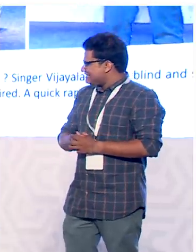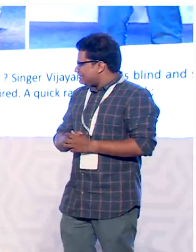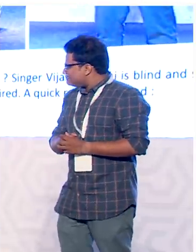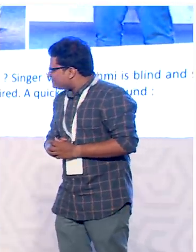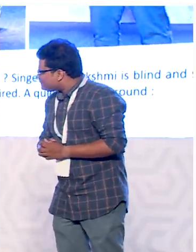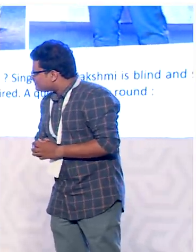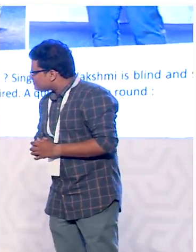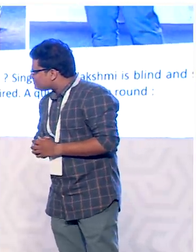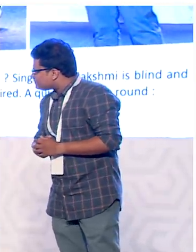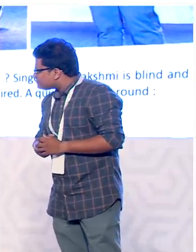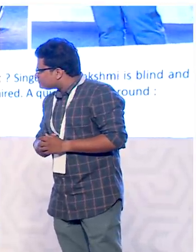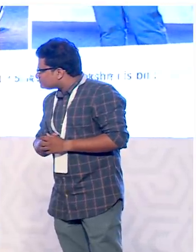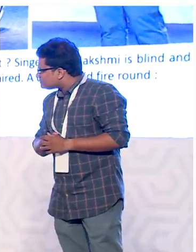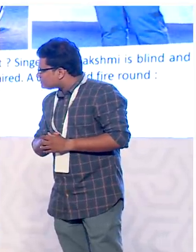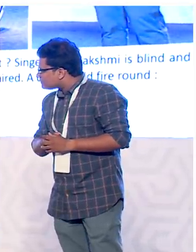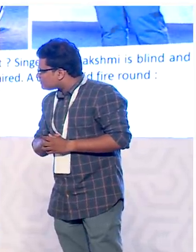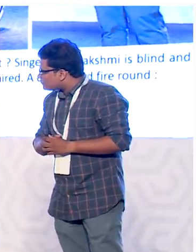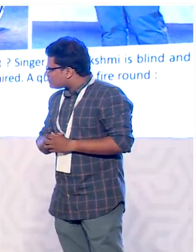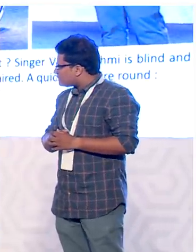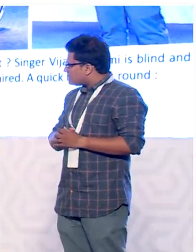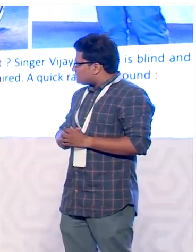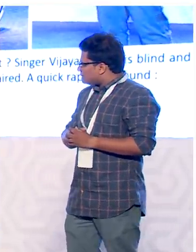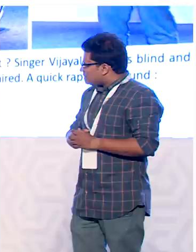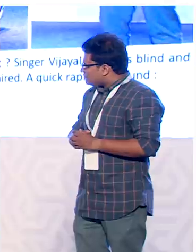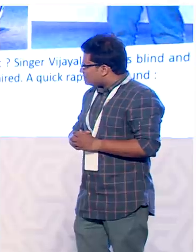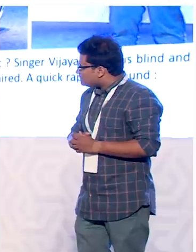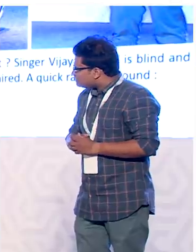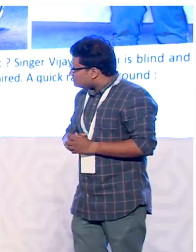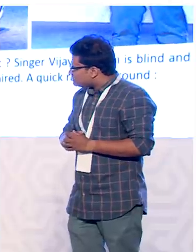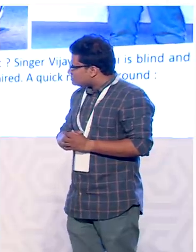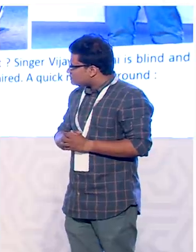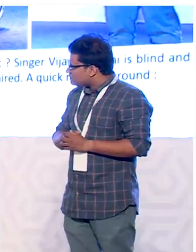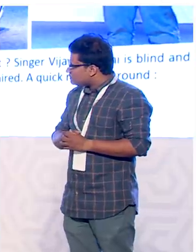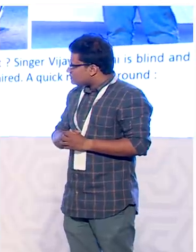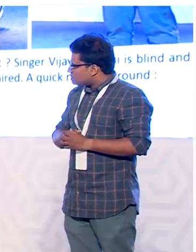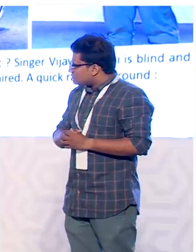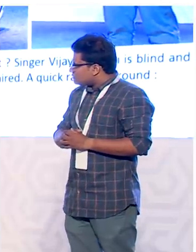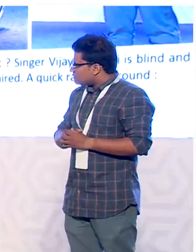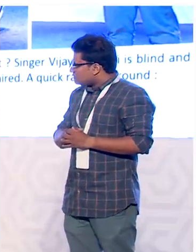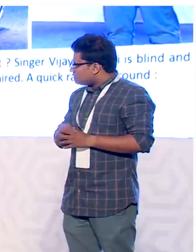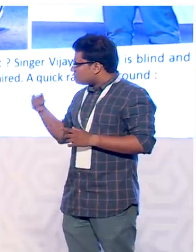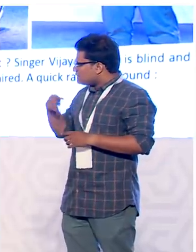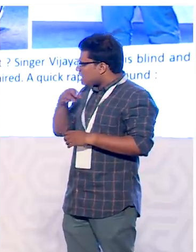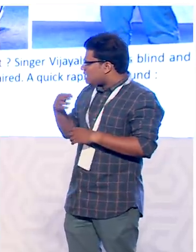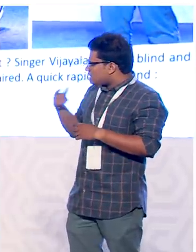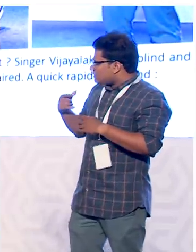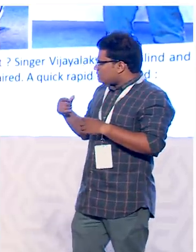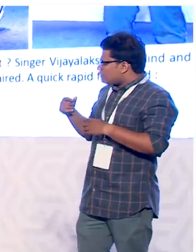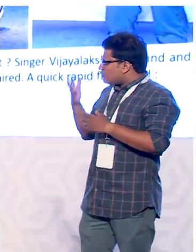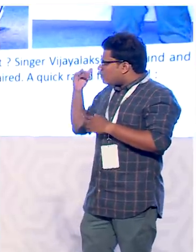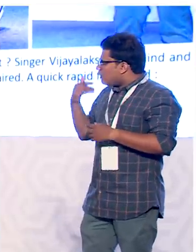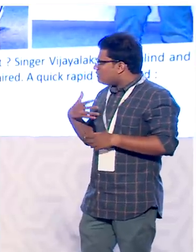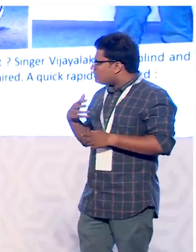Maniratnam or music? Why? Why? It's just a question. Why are you coming up with questions that are so,